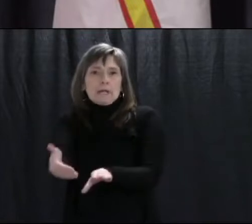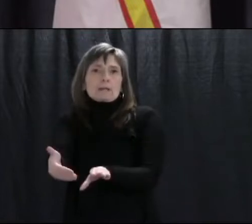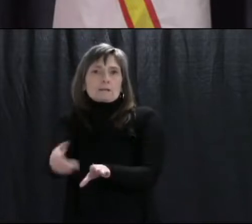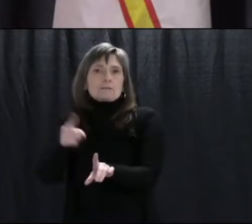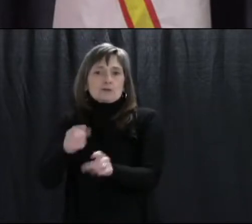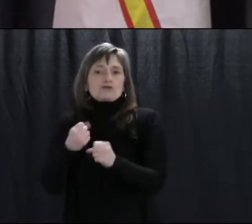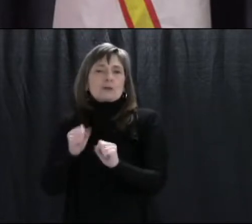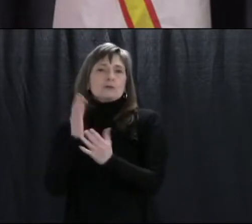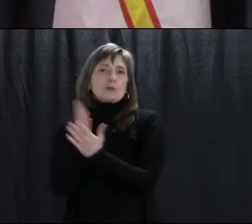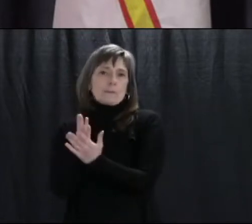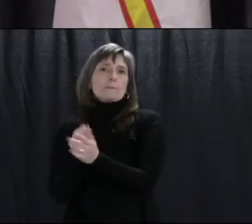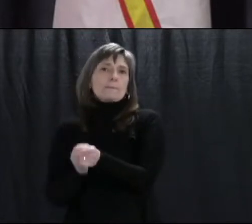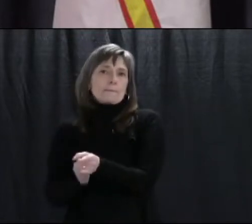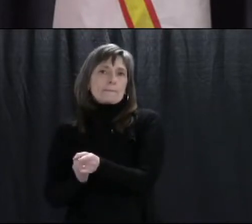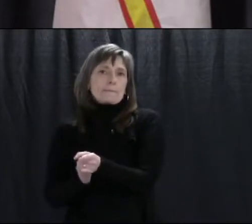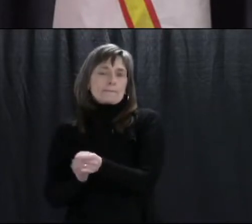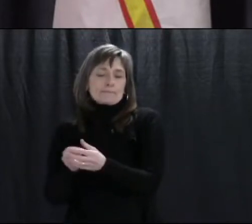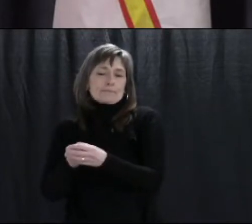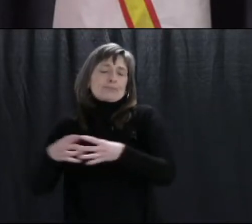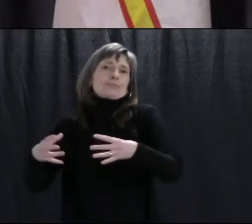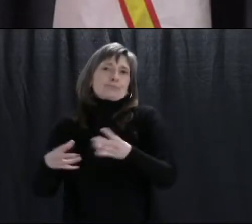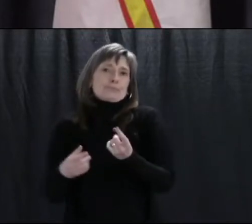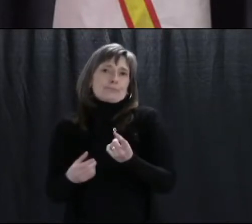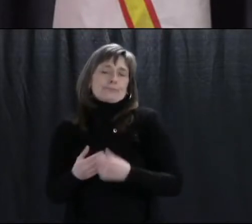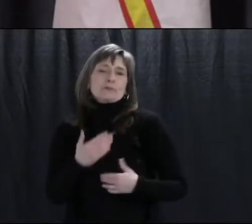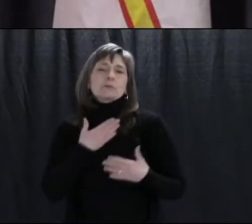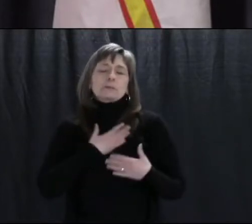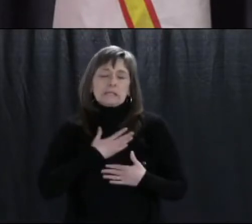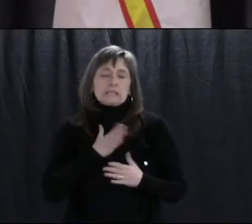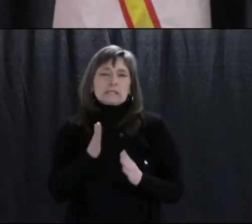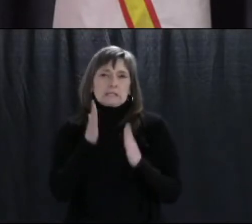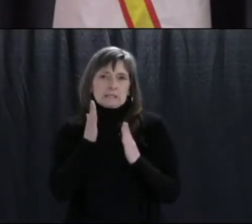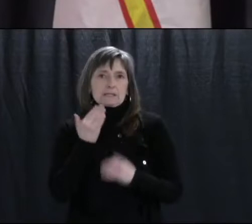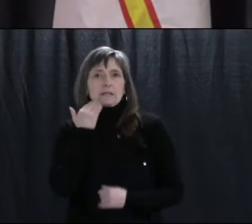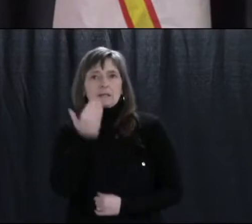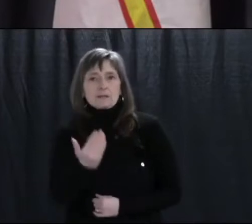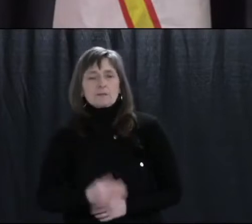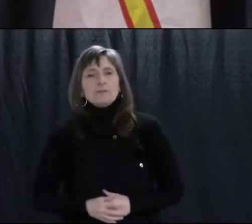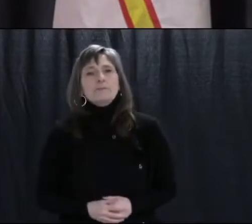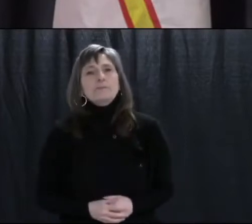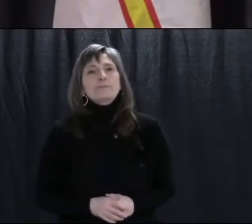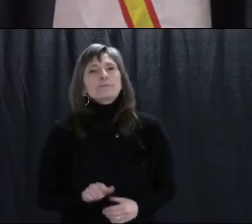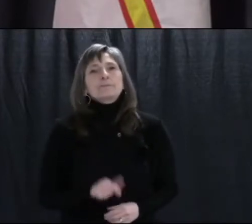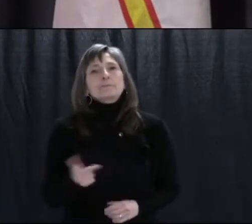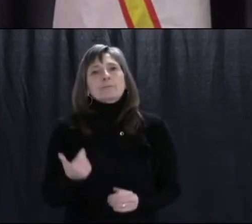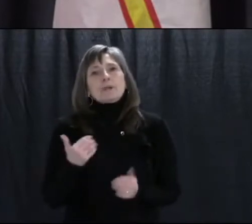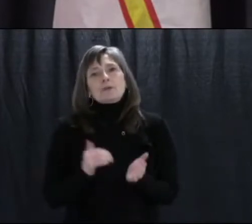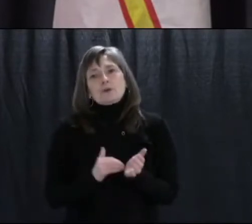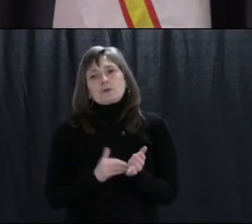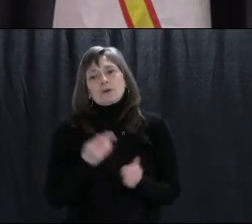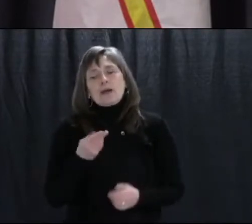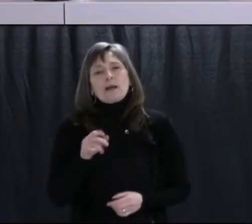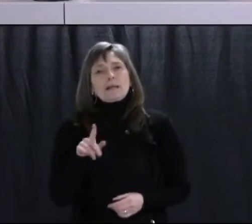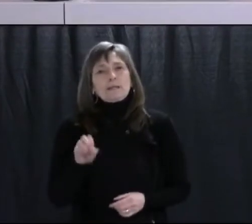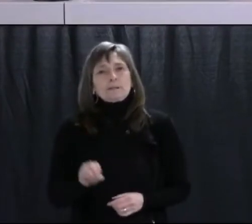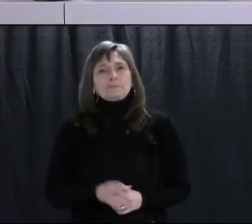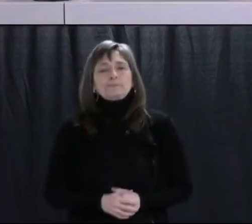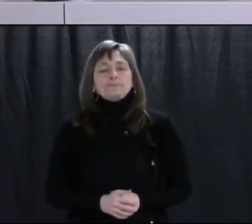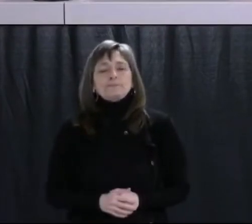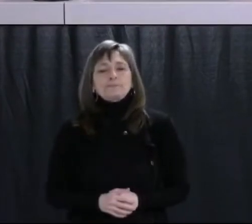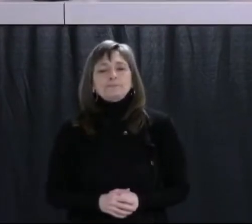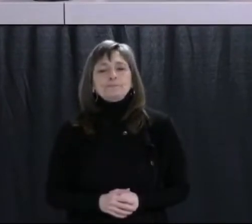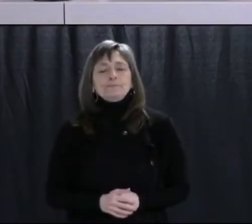now. Be responsible. Thank you. I now turn it over to Dr. Haggie for some comments. Thank